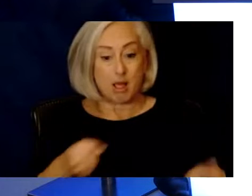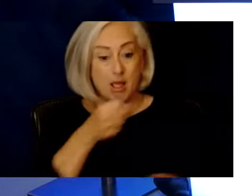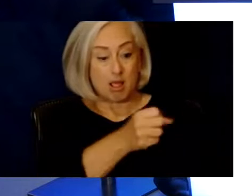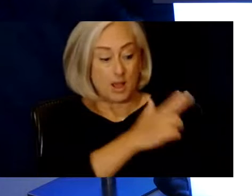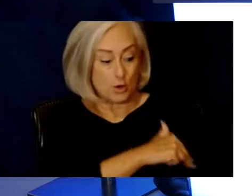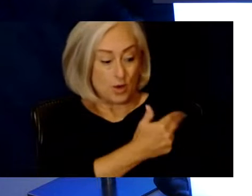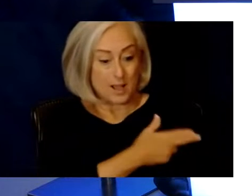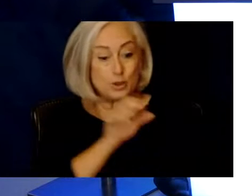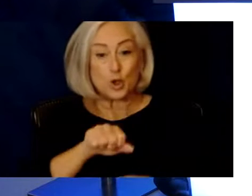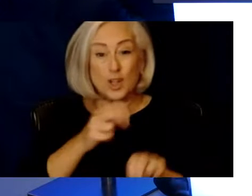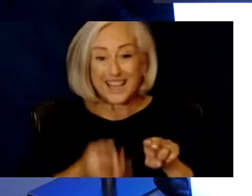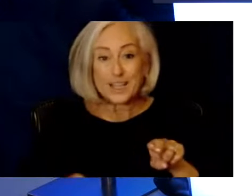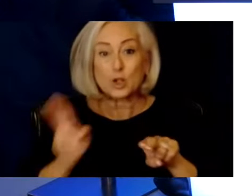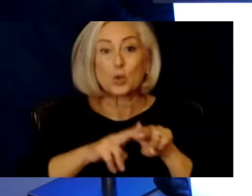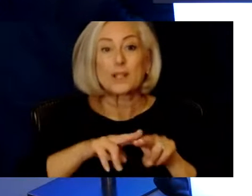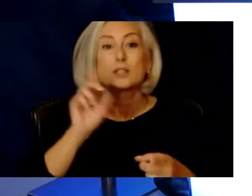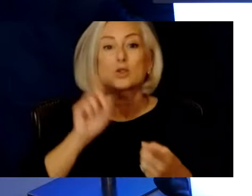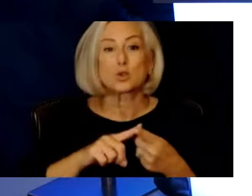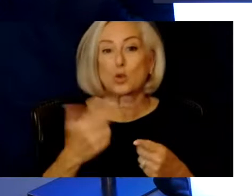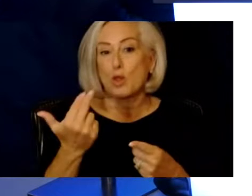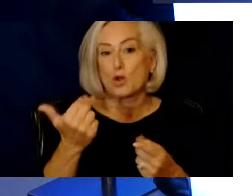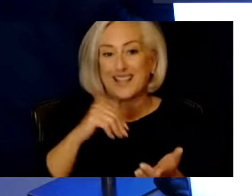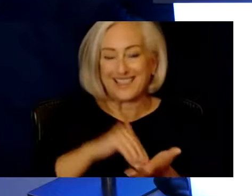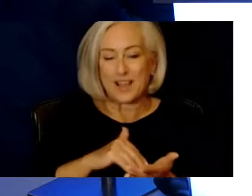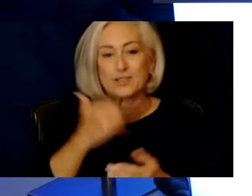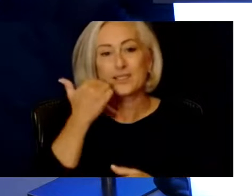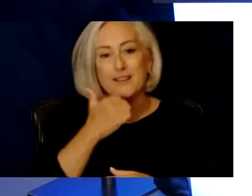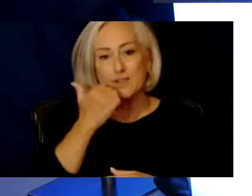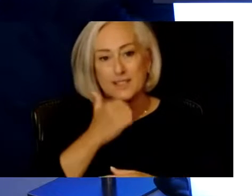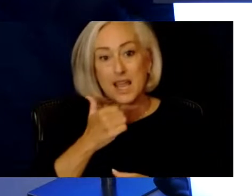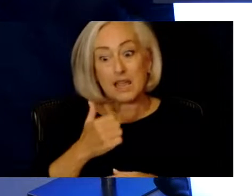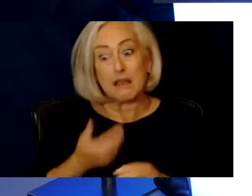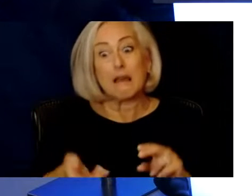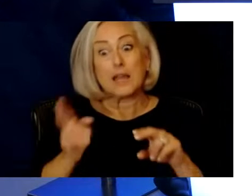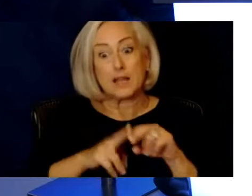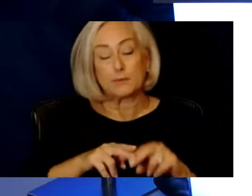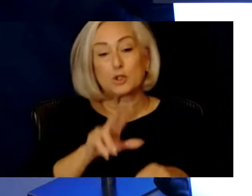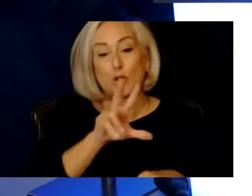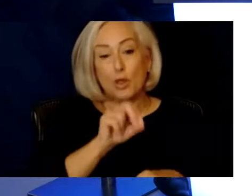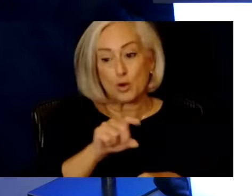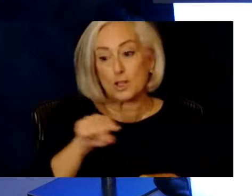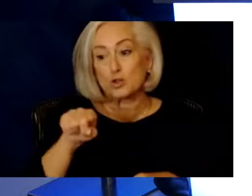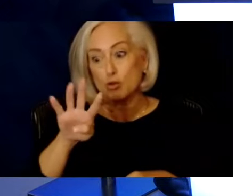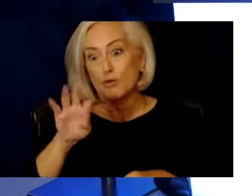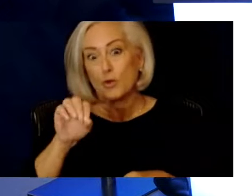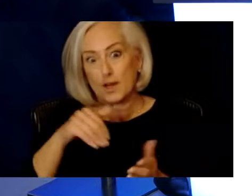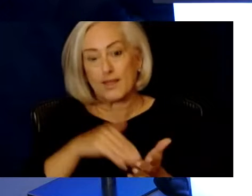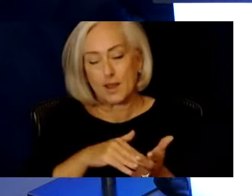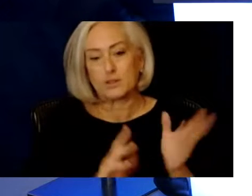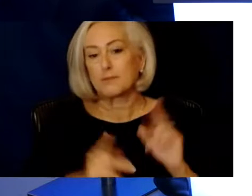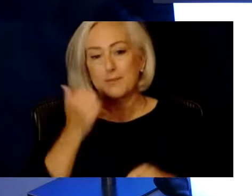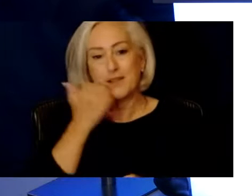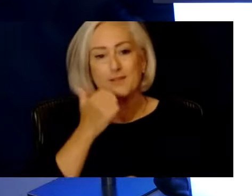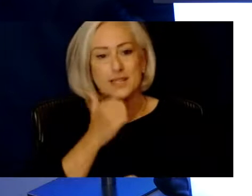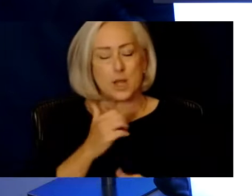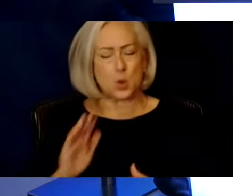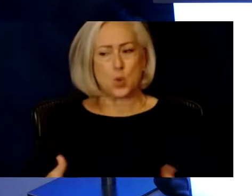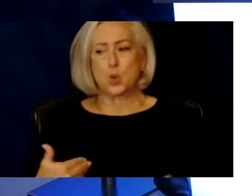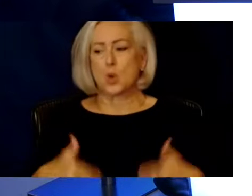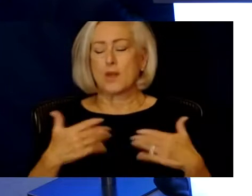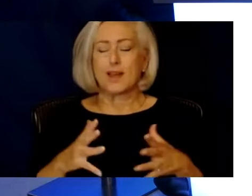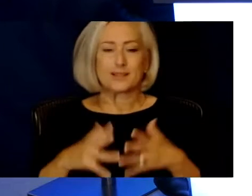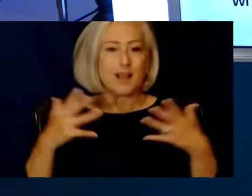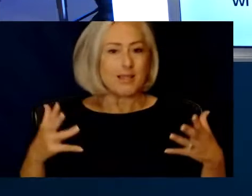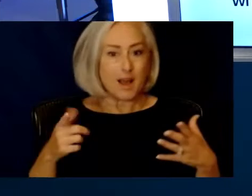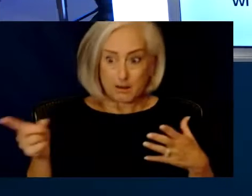day. Now, sometimes I think we got as high as the 30 and 40,000, but 13,000 a day is a lot. But how concerning is that to you guys? I mean, I